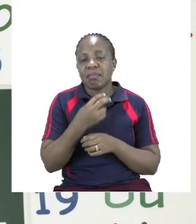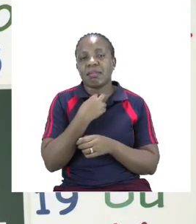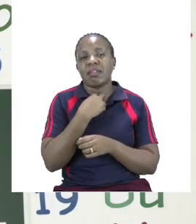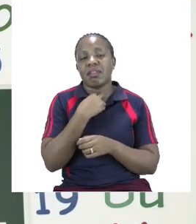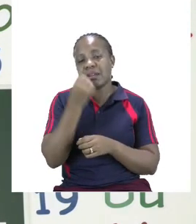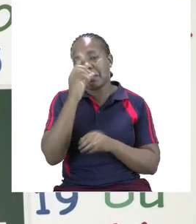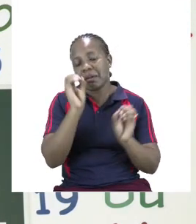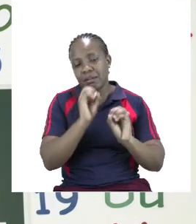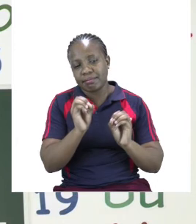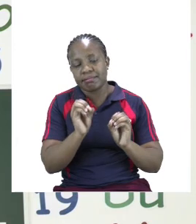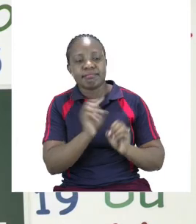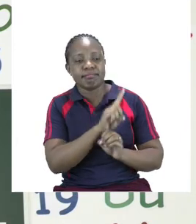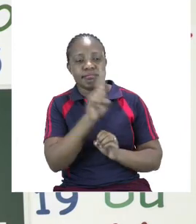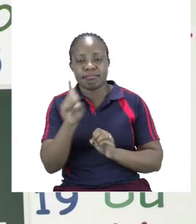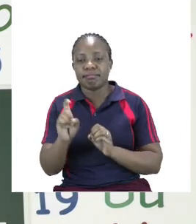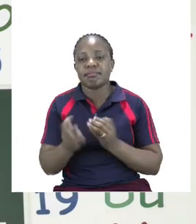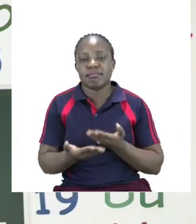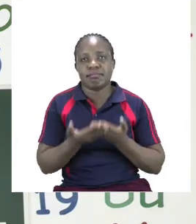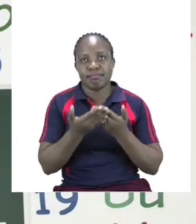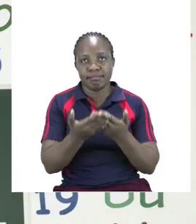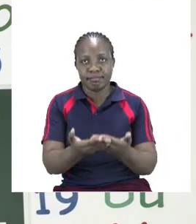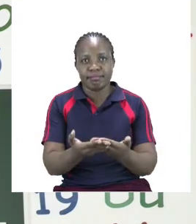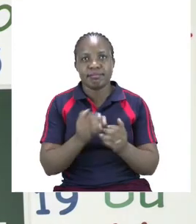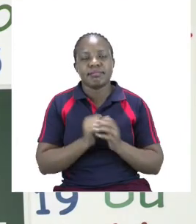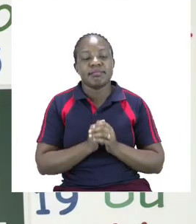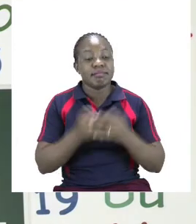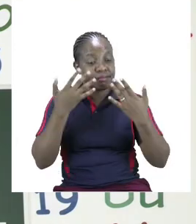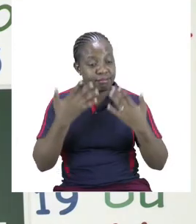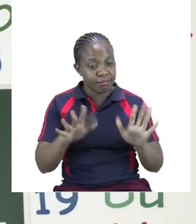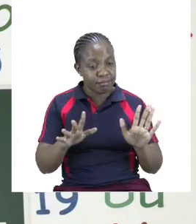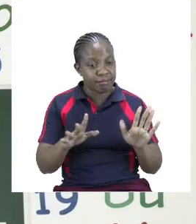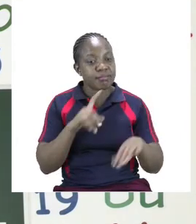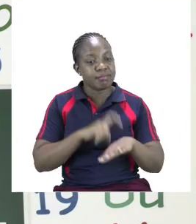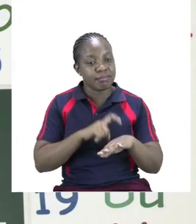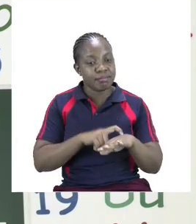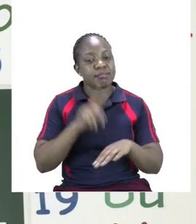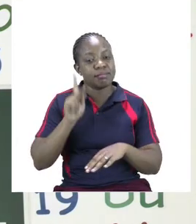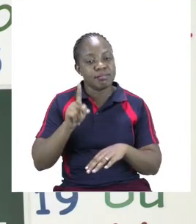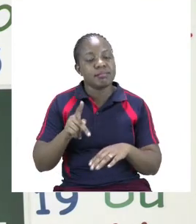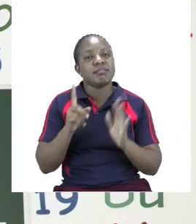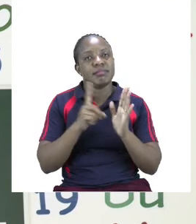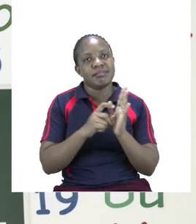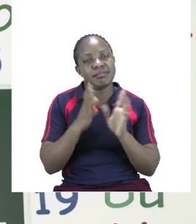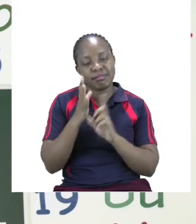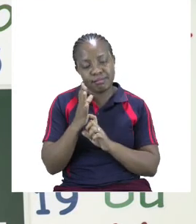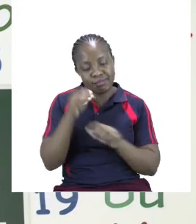Now that we are done, it is time to sanitize. Remember